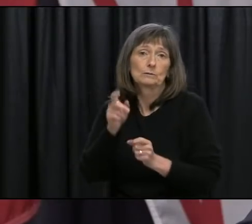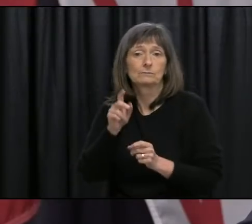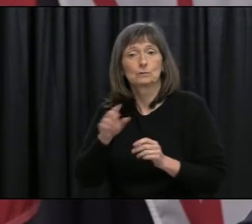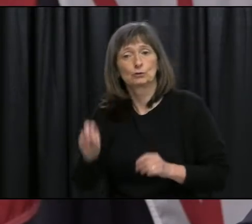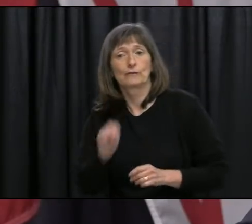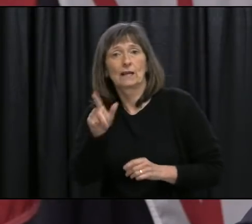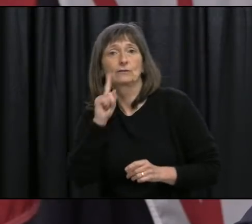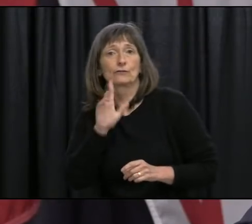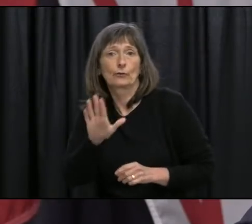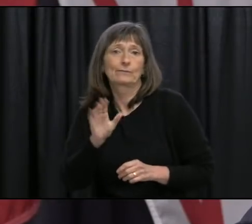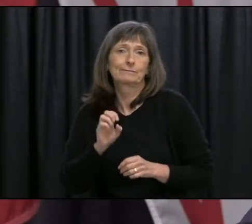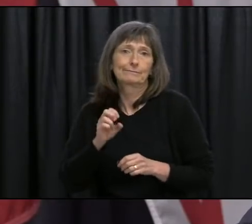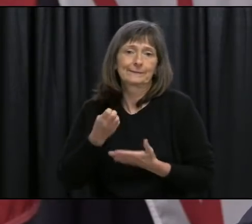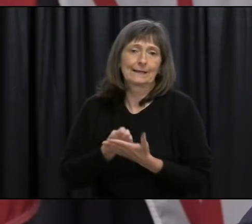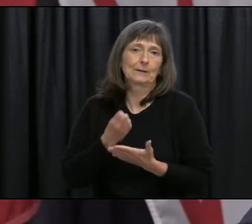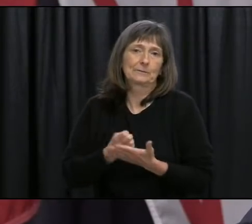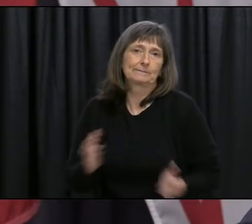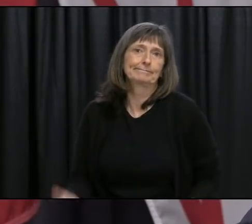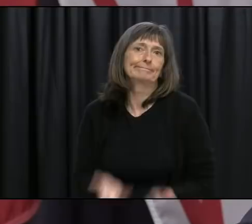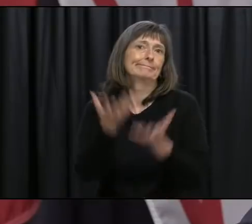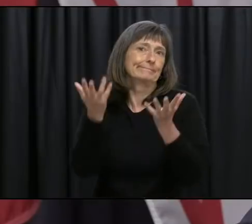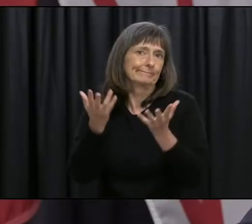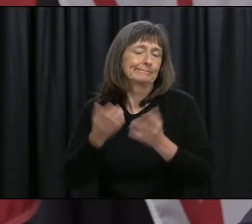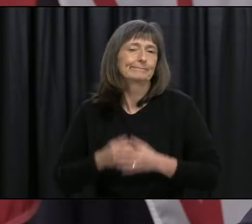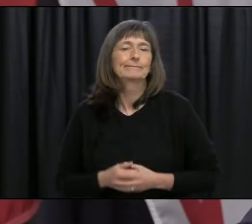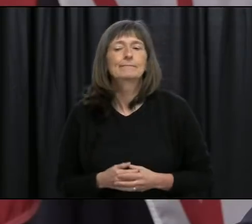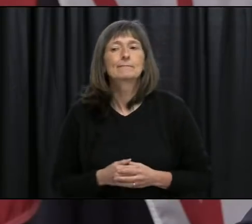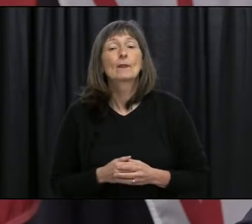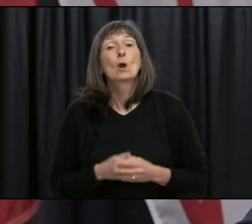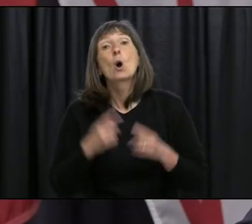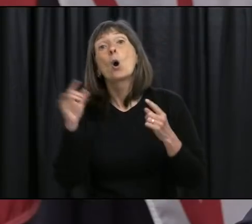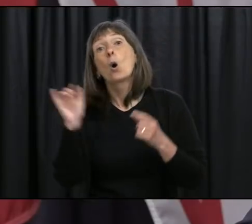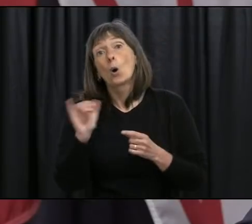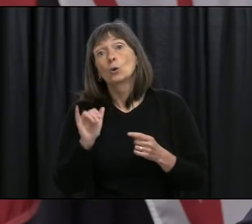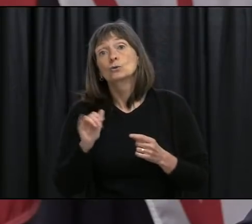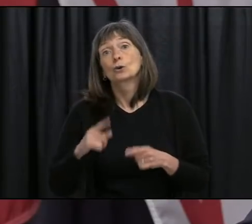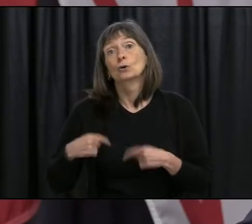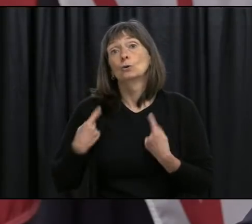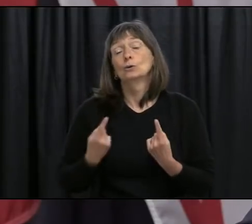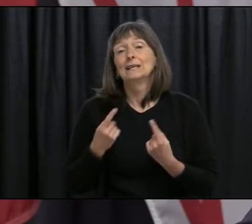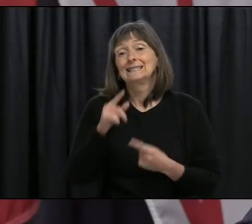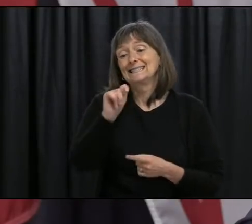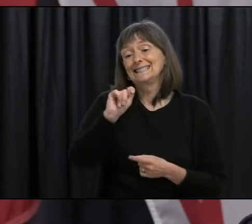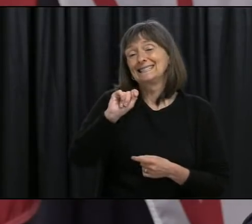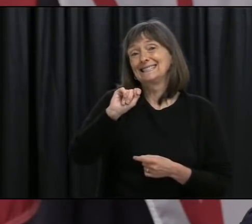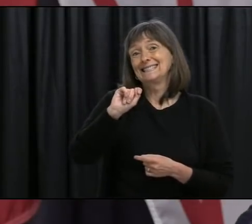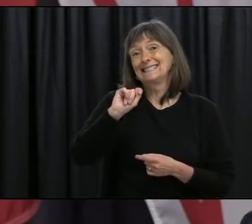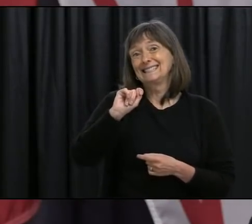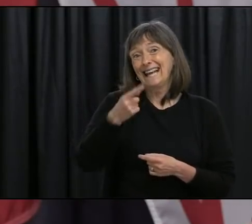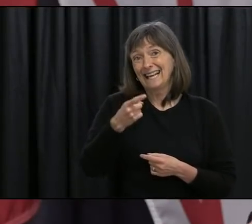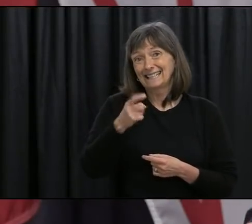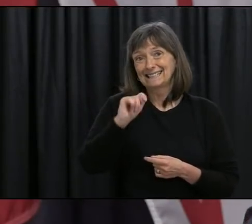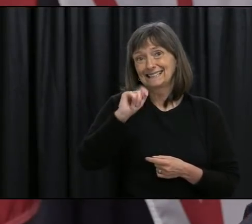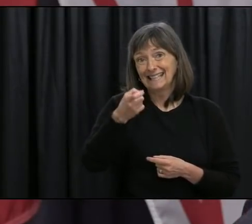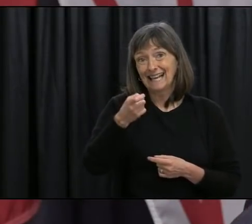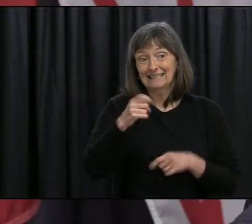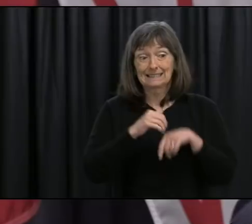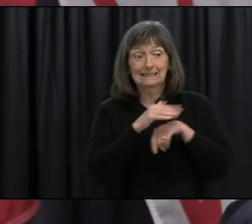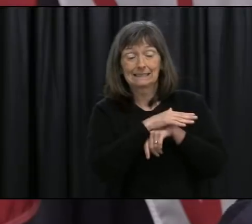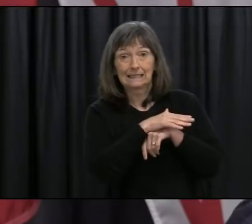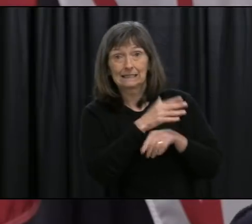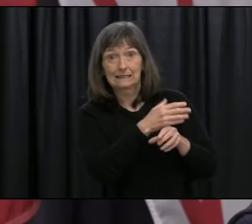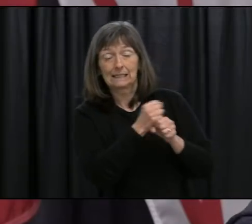and our pandemic, there's been also a 2-month extension for tax remittance, and the new deadline there